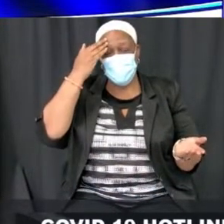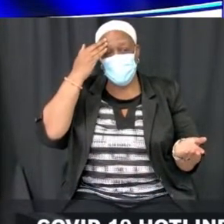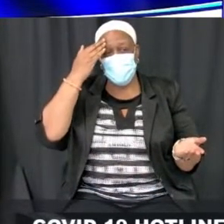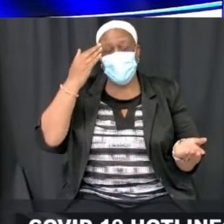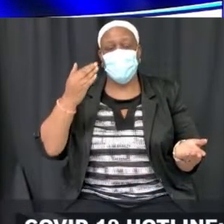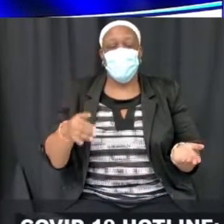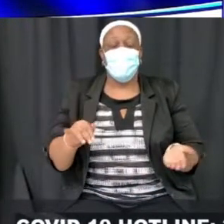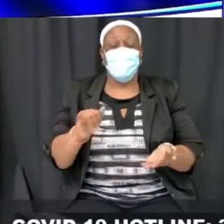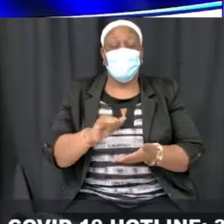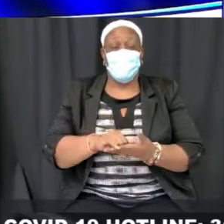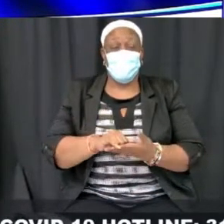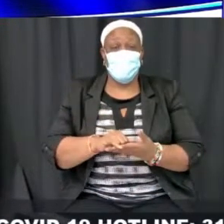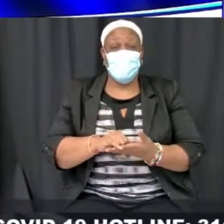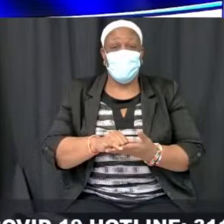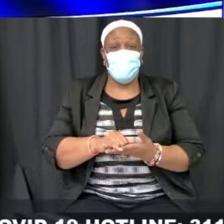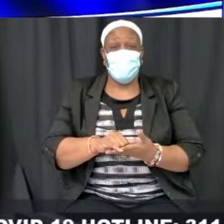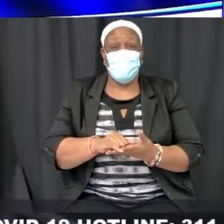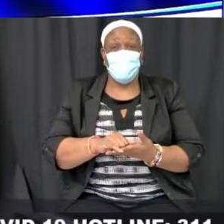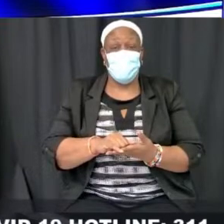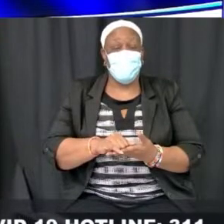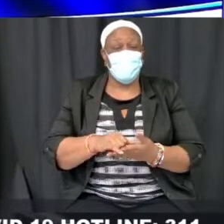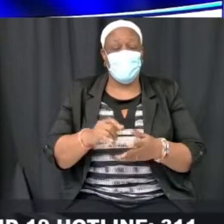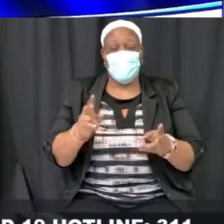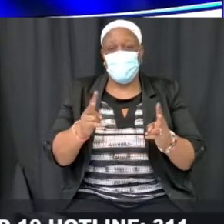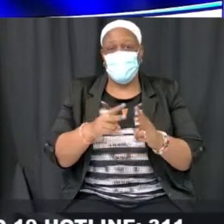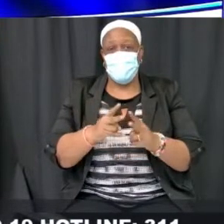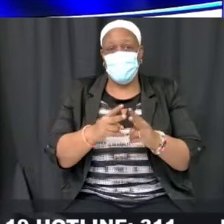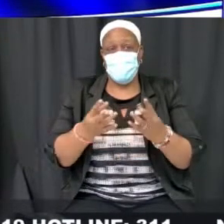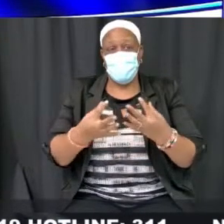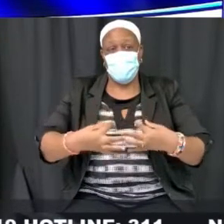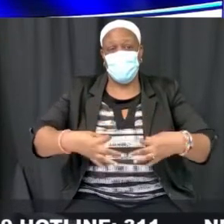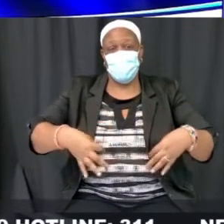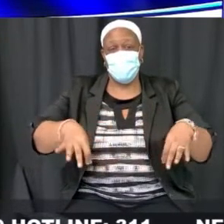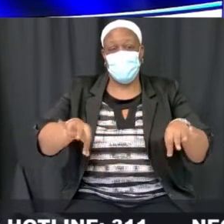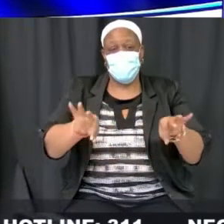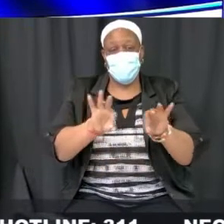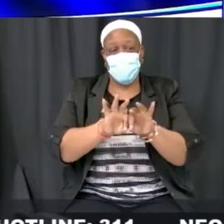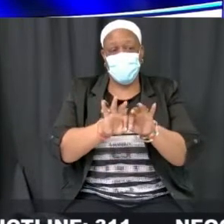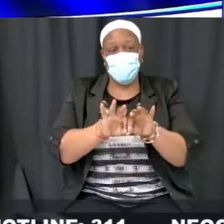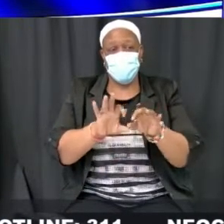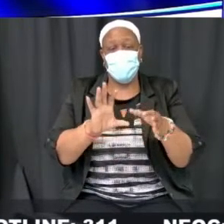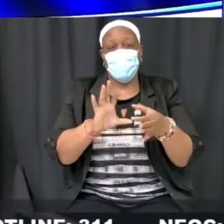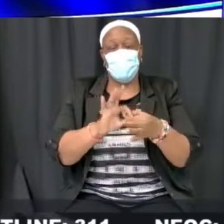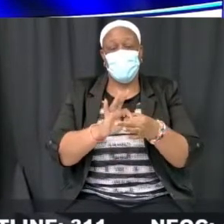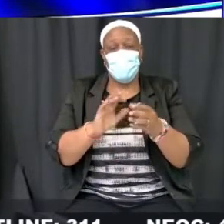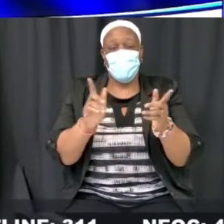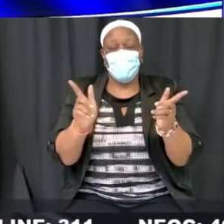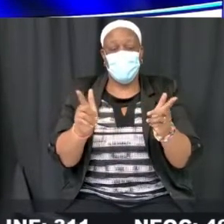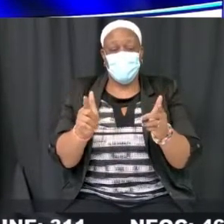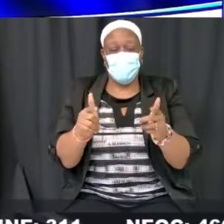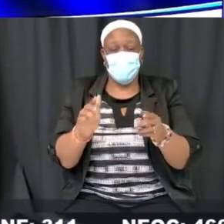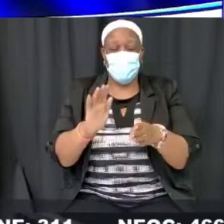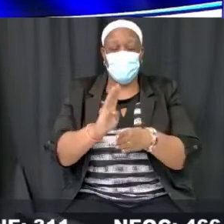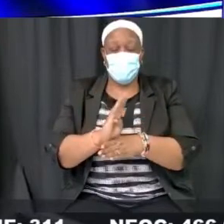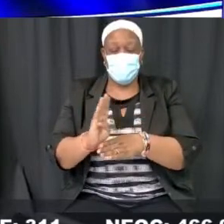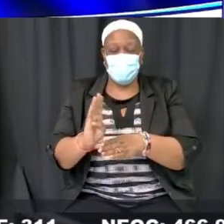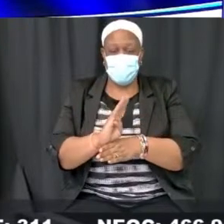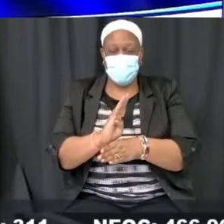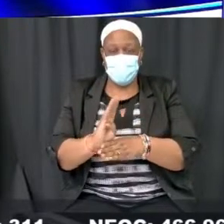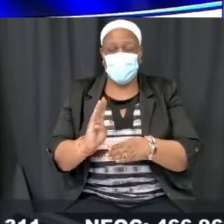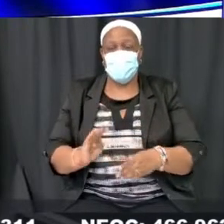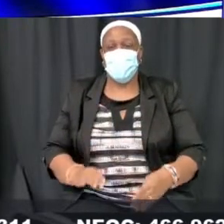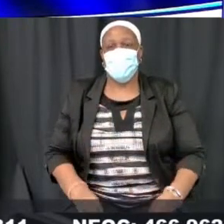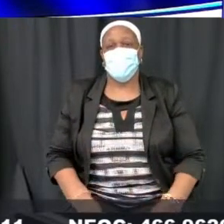and personal, the importance of small businesses, which constitutes the